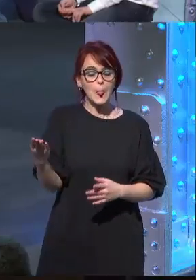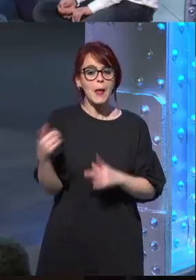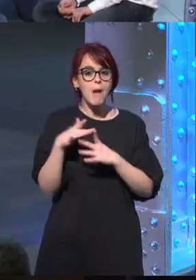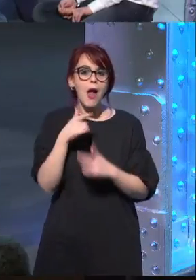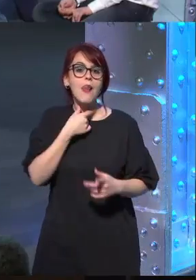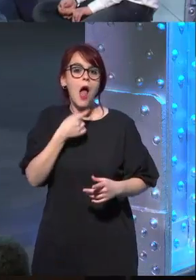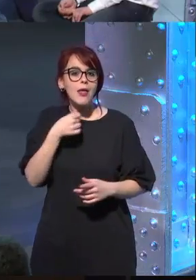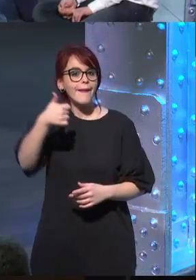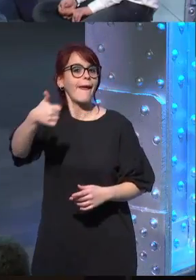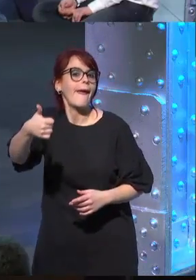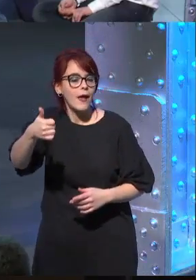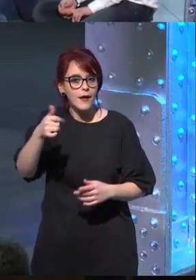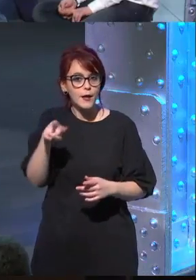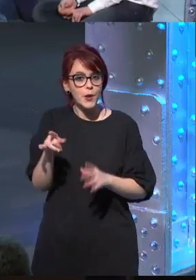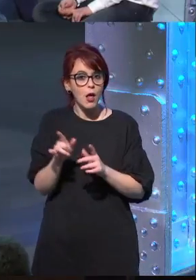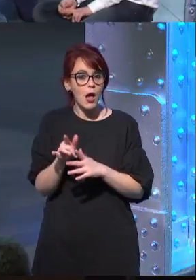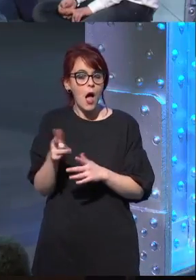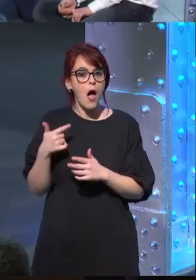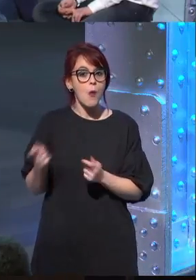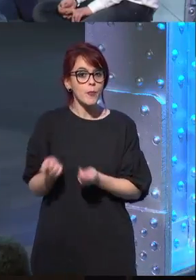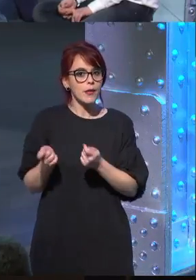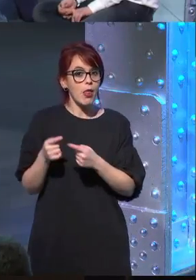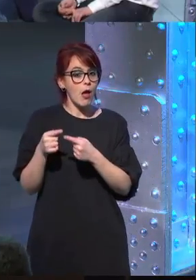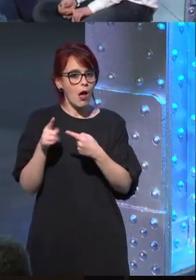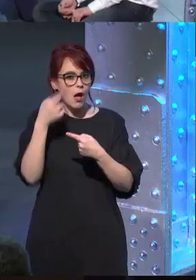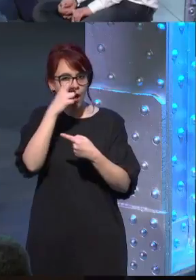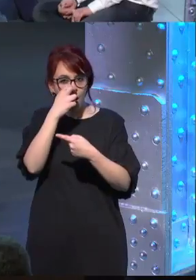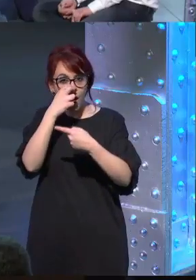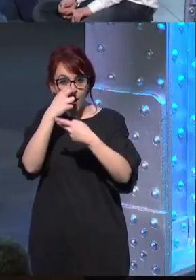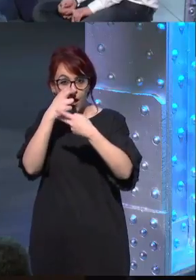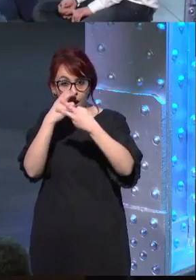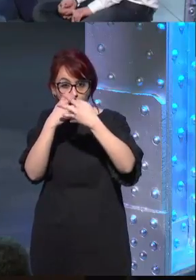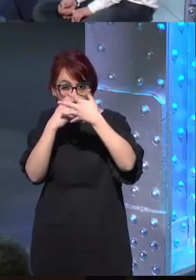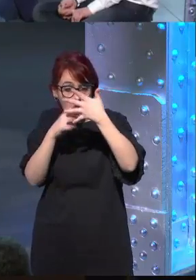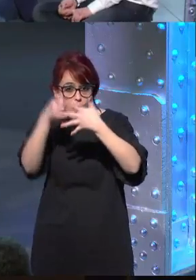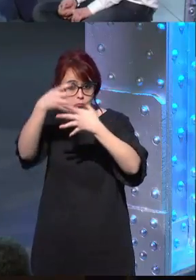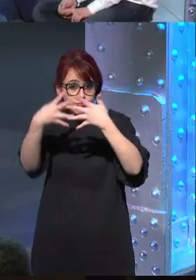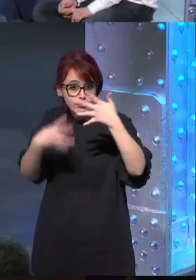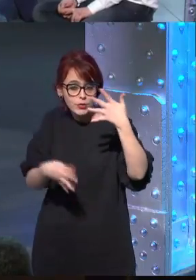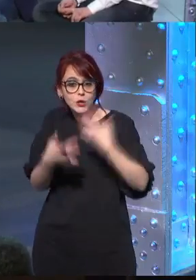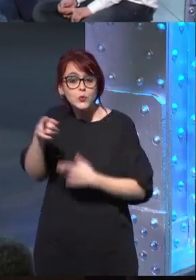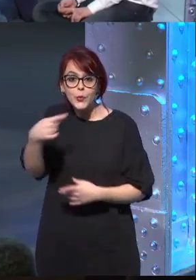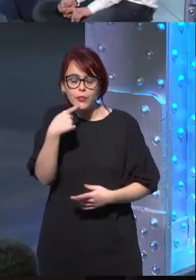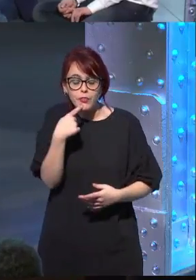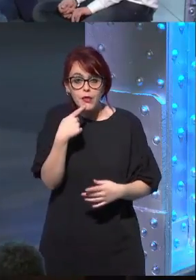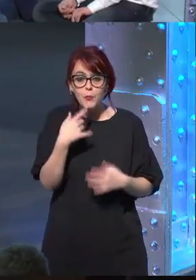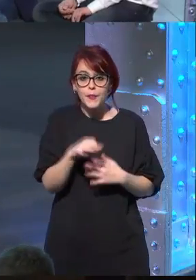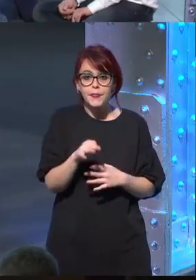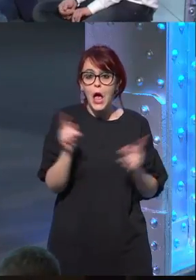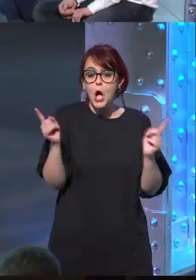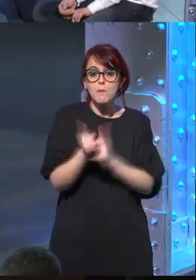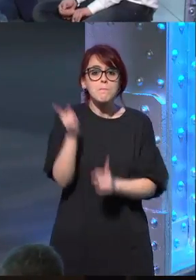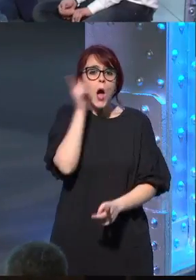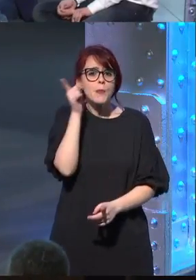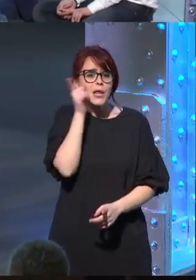In your mind, you see this notification number and you want to check who's writing to you. And